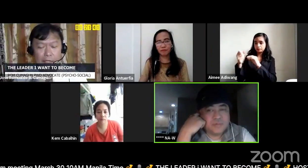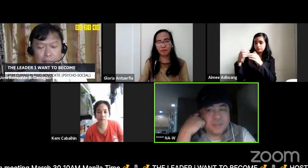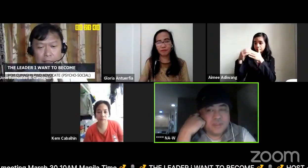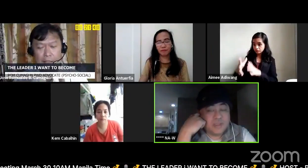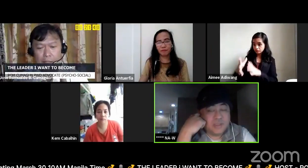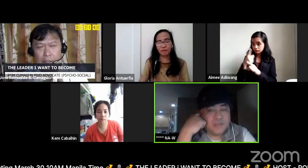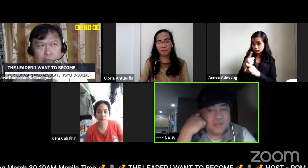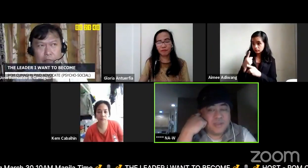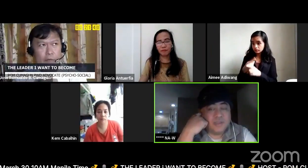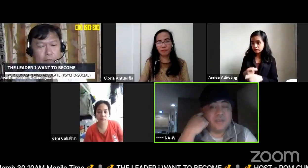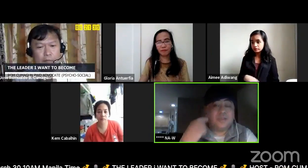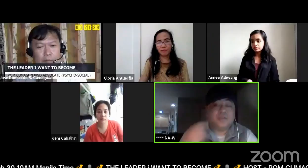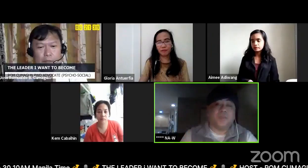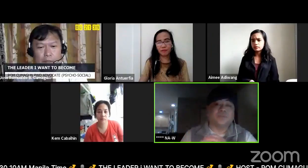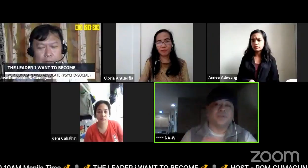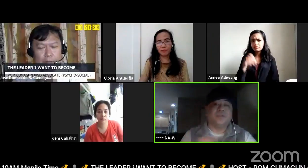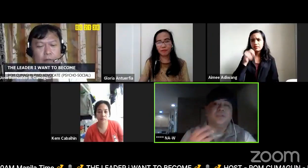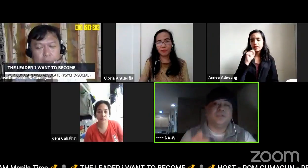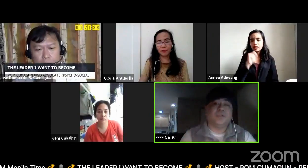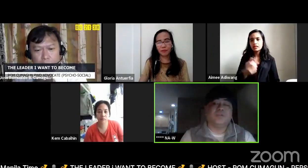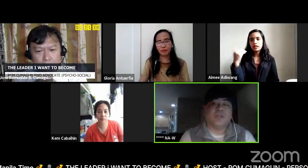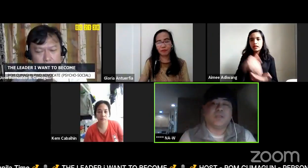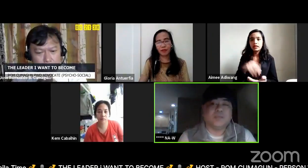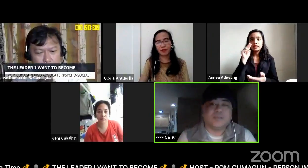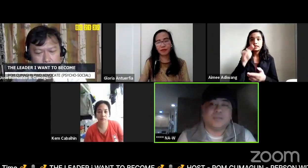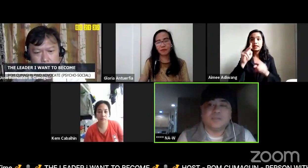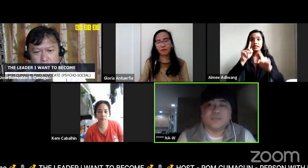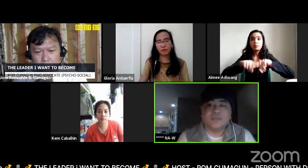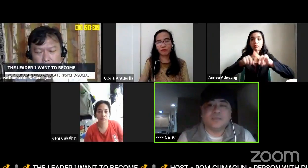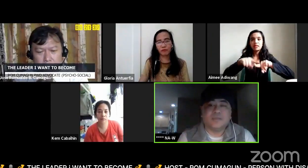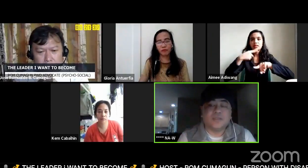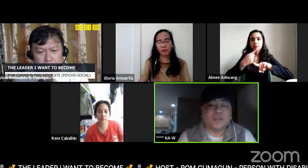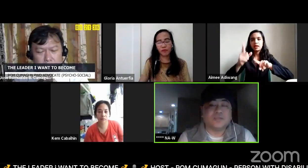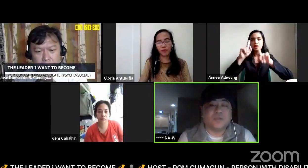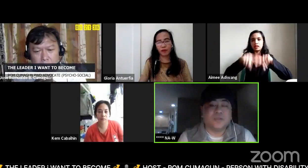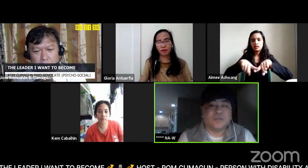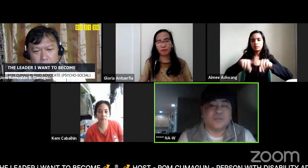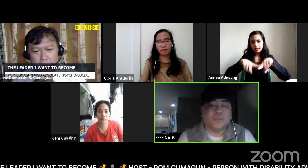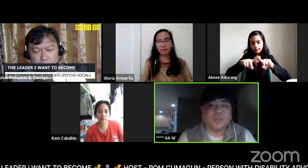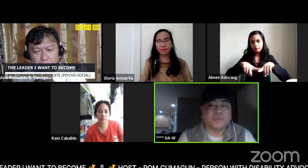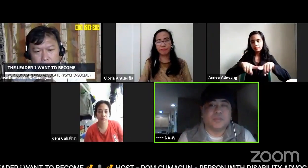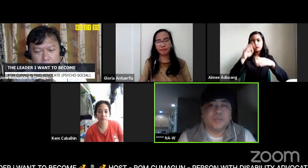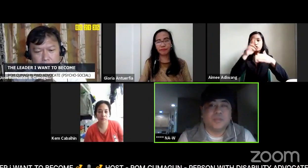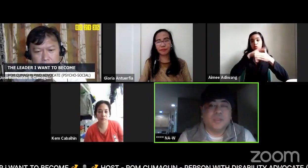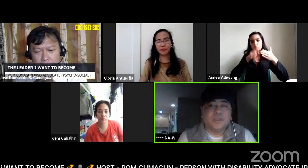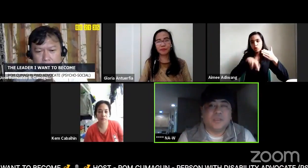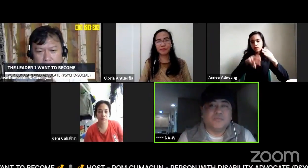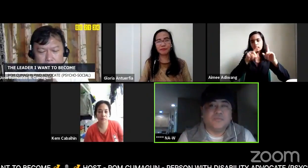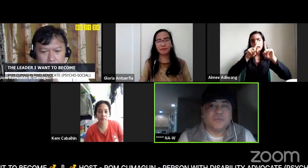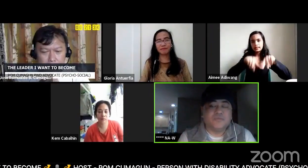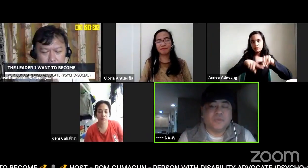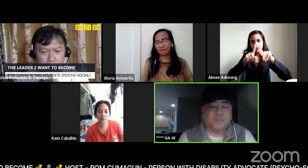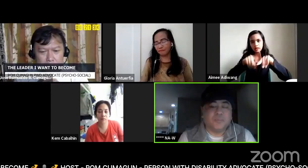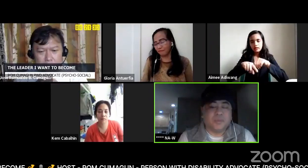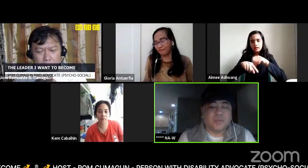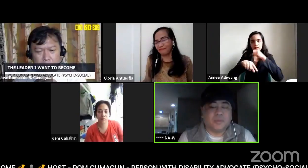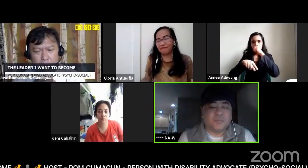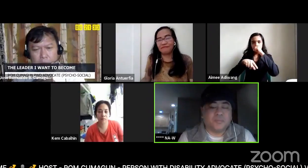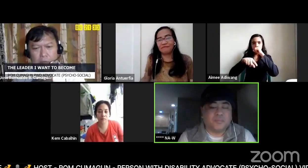situation well, leadership, right? again, it depends on the the result. Depends on